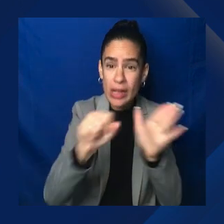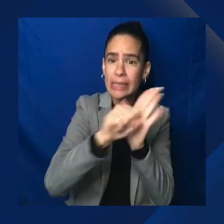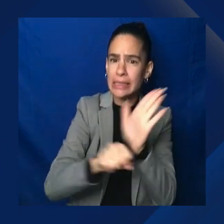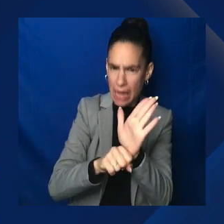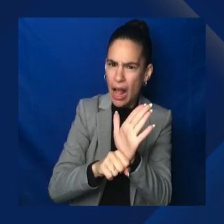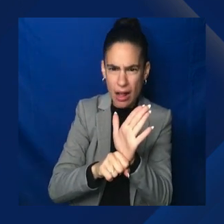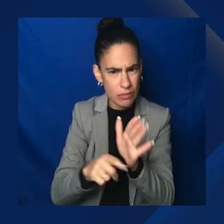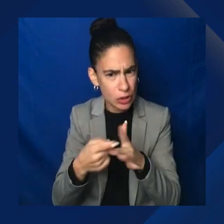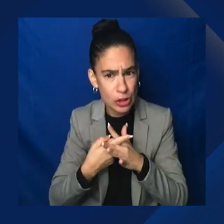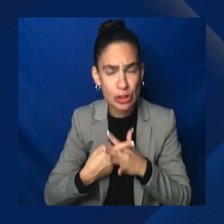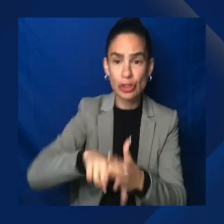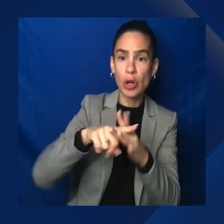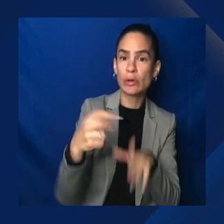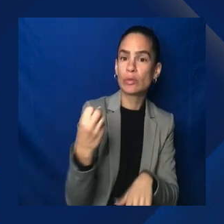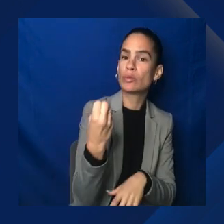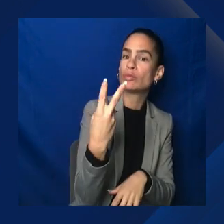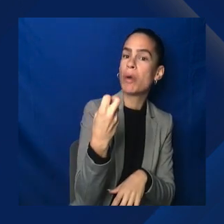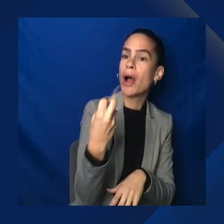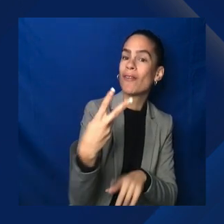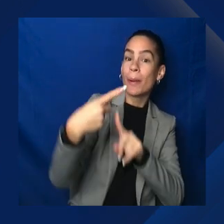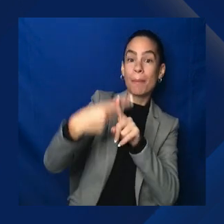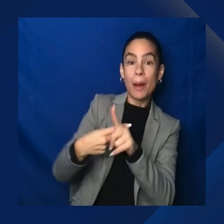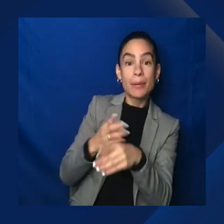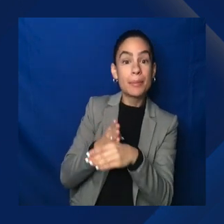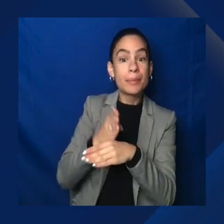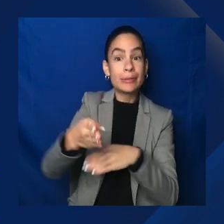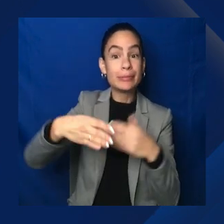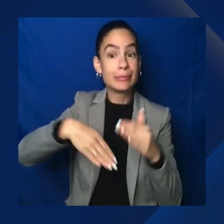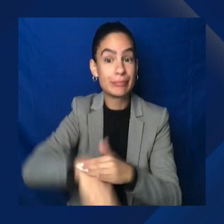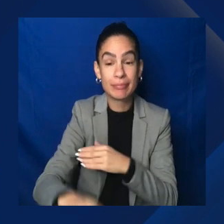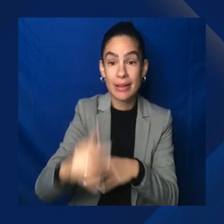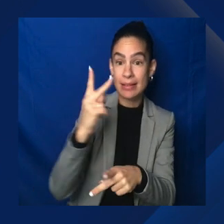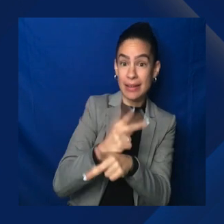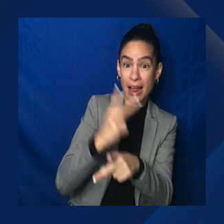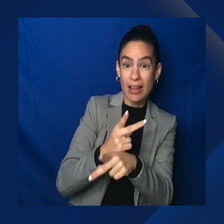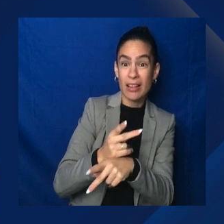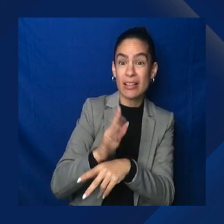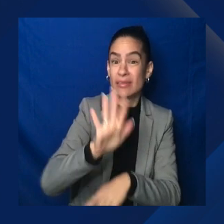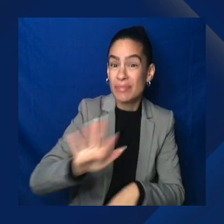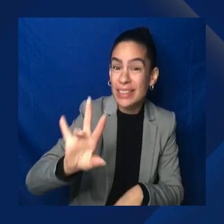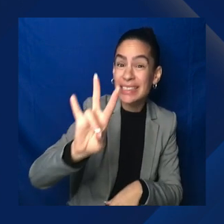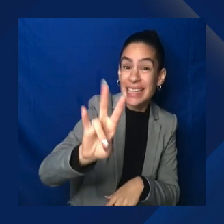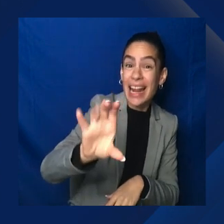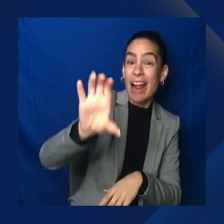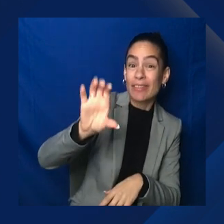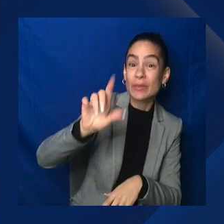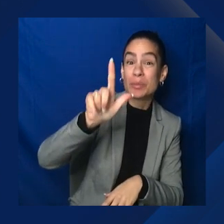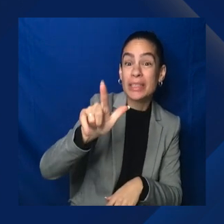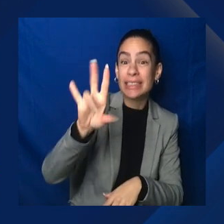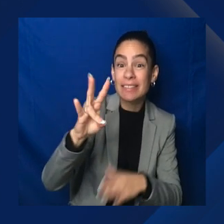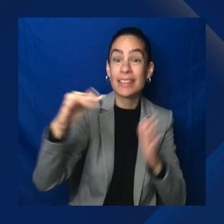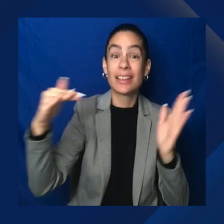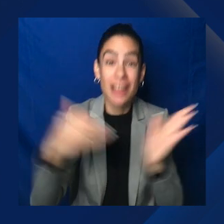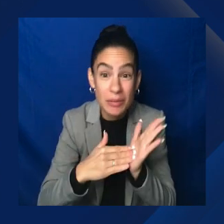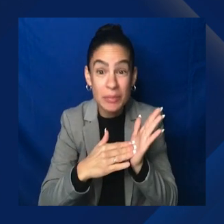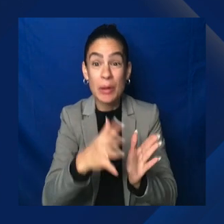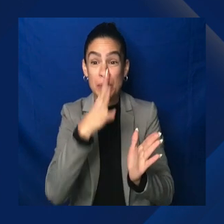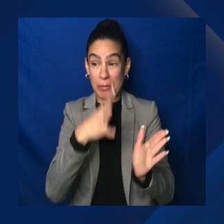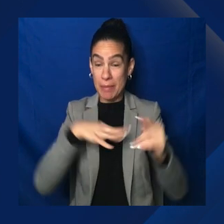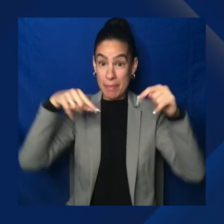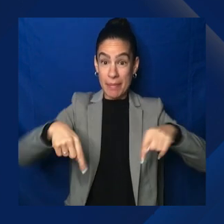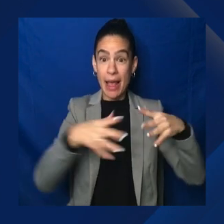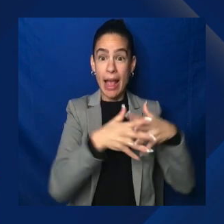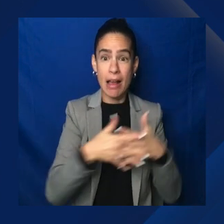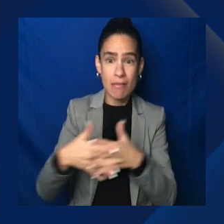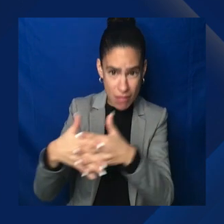approximately 720,000 women in America under Medicaid would have access to full-year